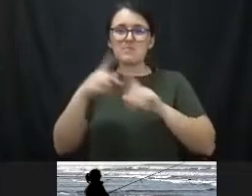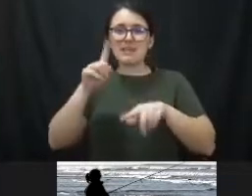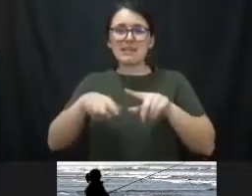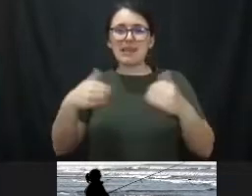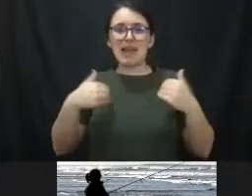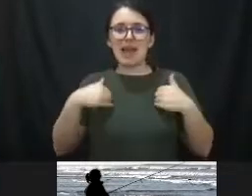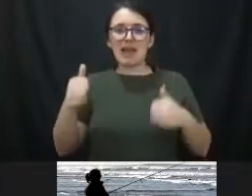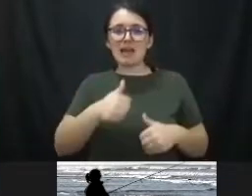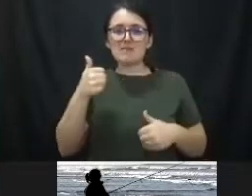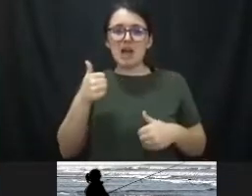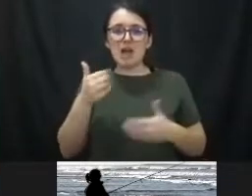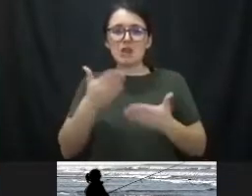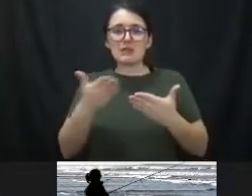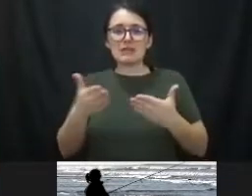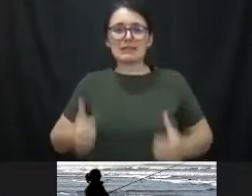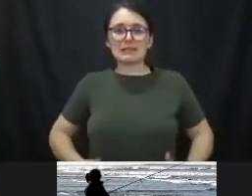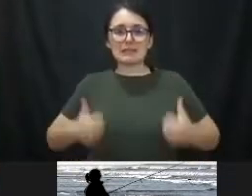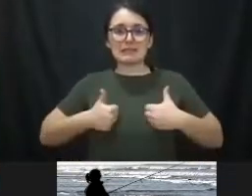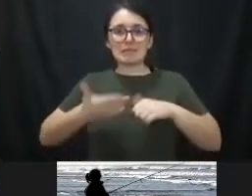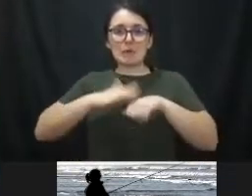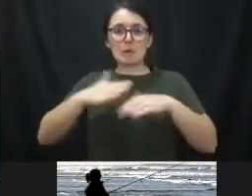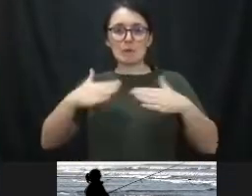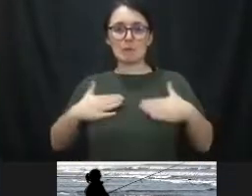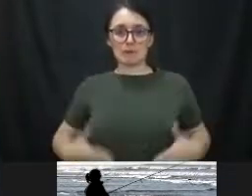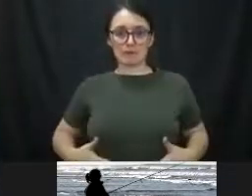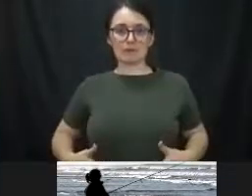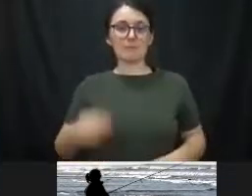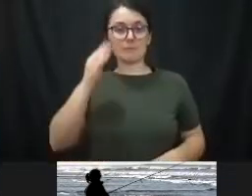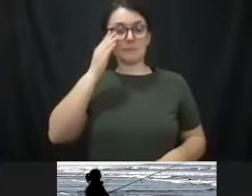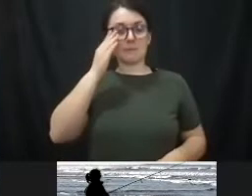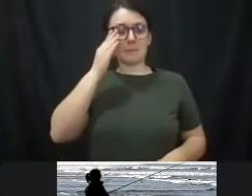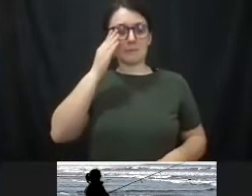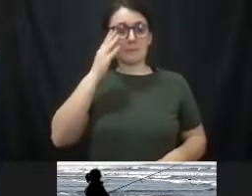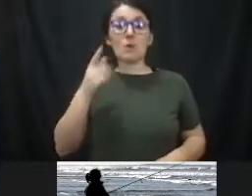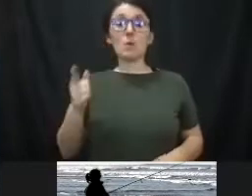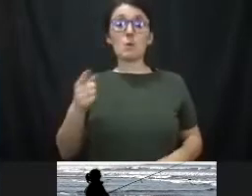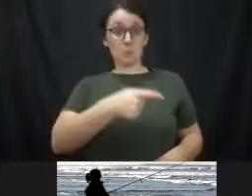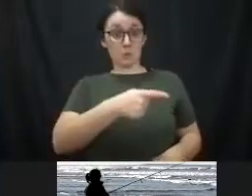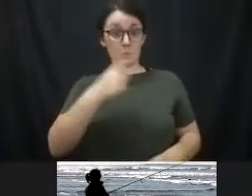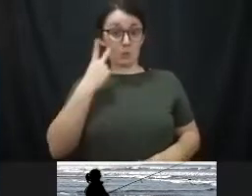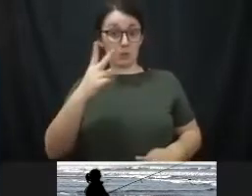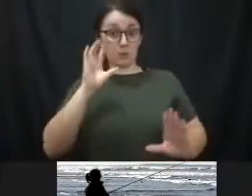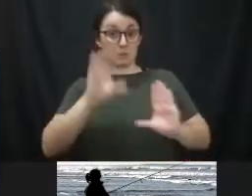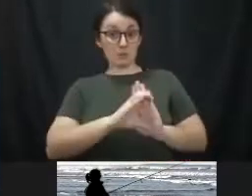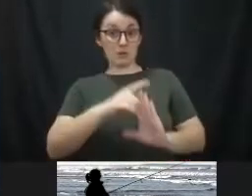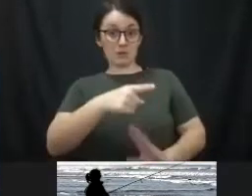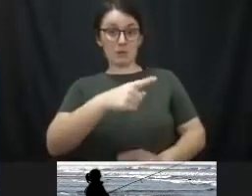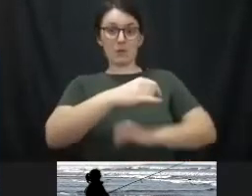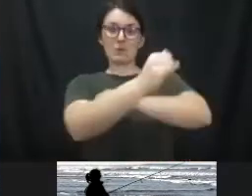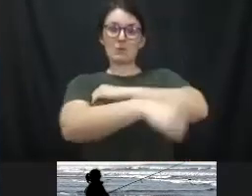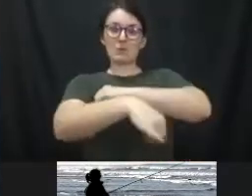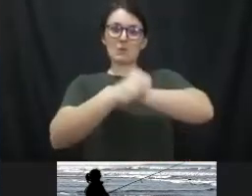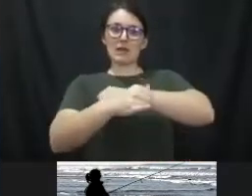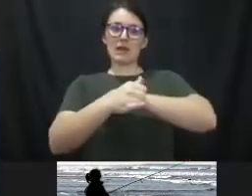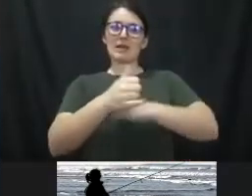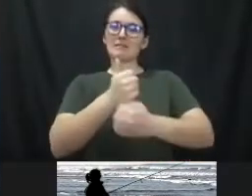So I want to show you one more thing. Oh, look at this picture. The whales, they love the dogs. They come